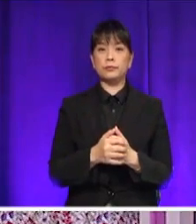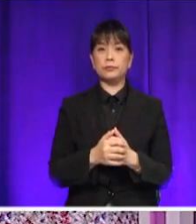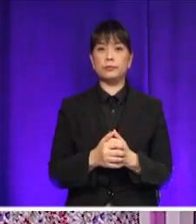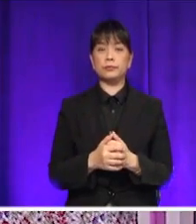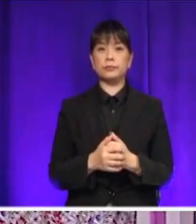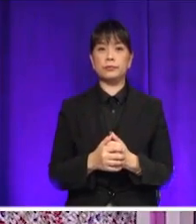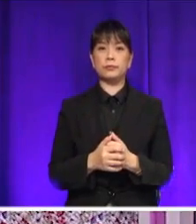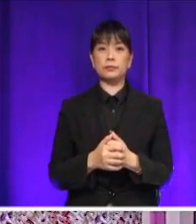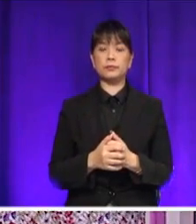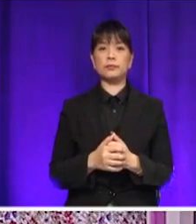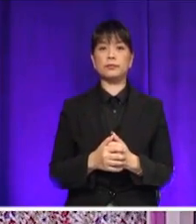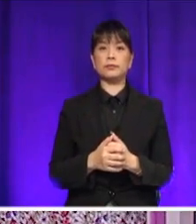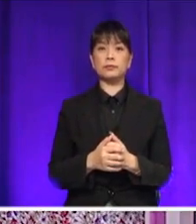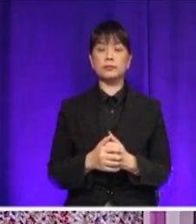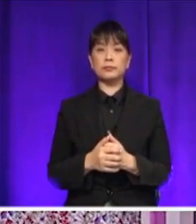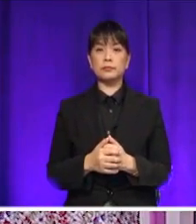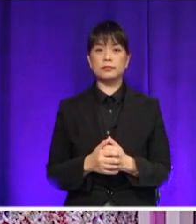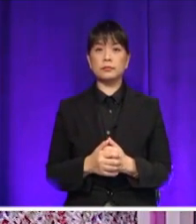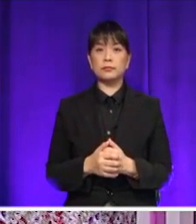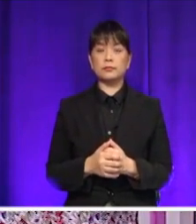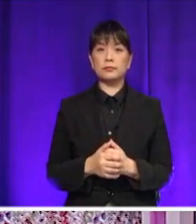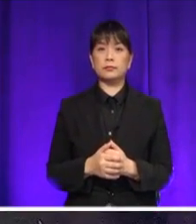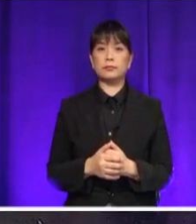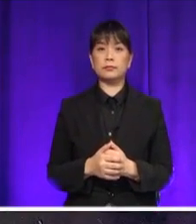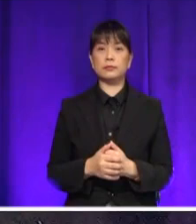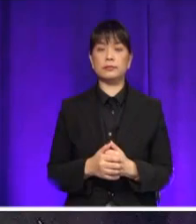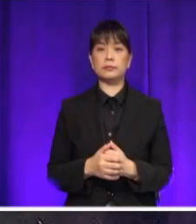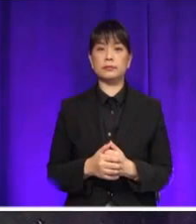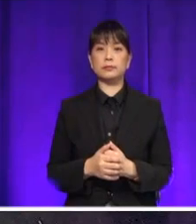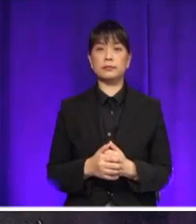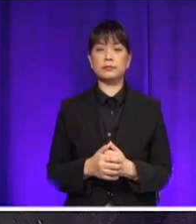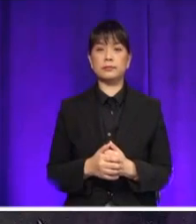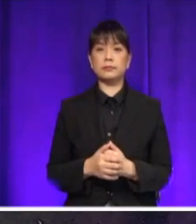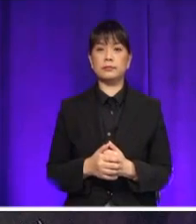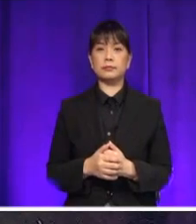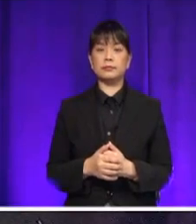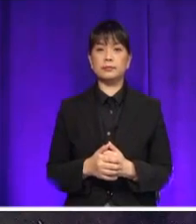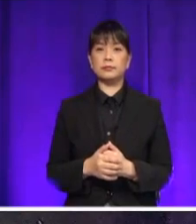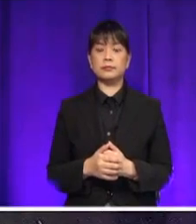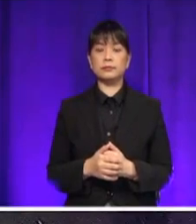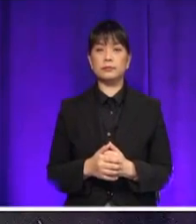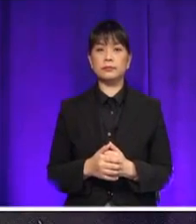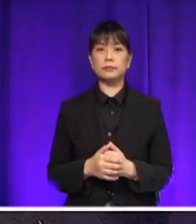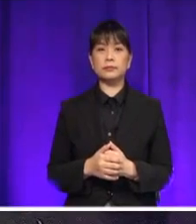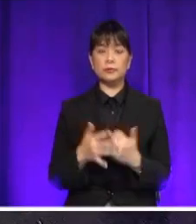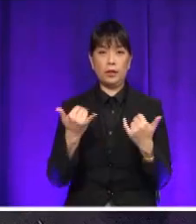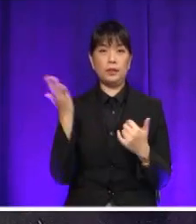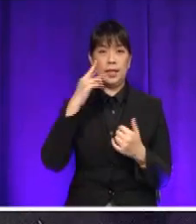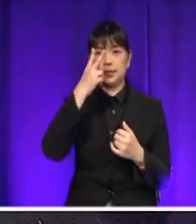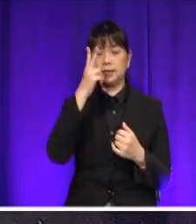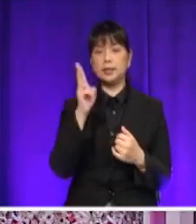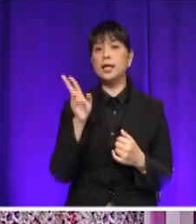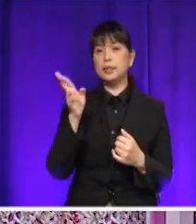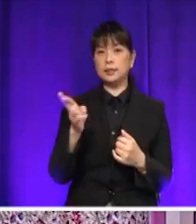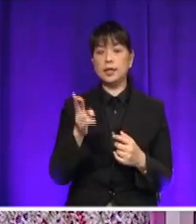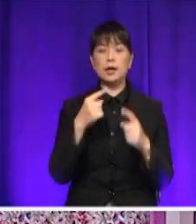smart kids, they are. Okay, I tried to answer. Yes, I saw you. Together. So let's see the answers, teacher. Okay, all right. Are